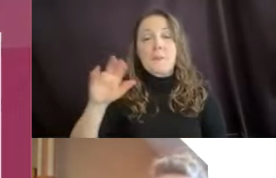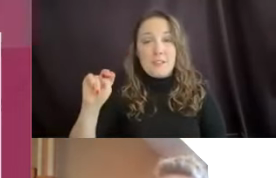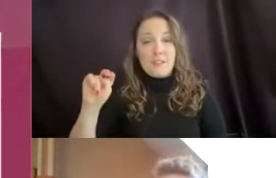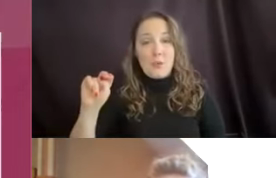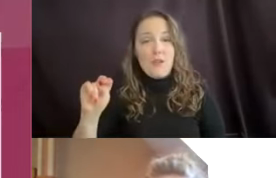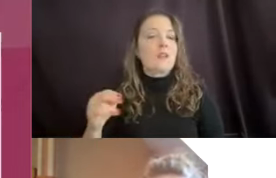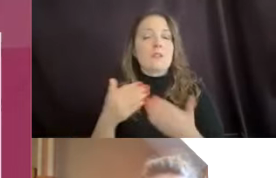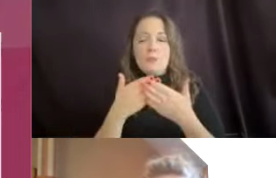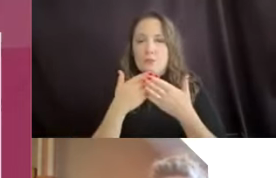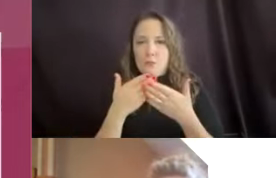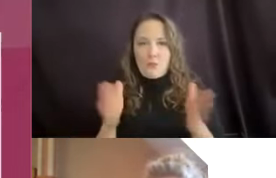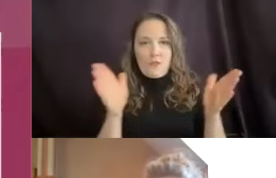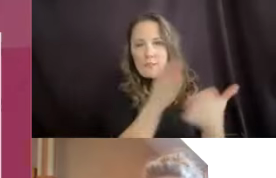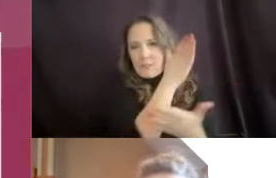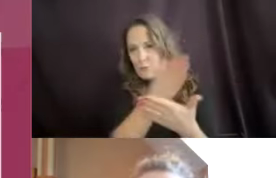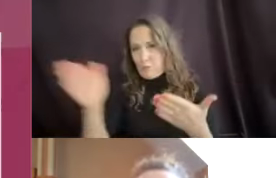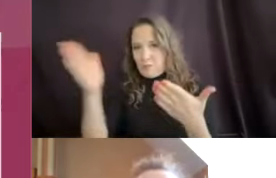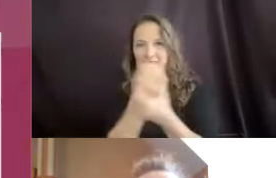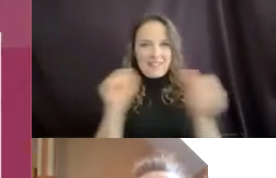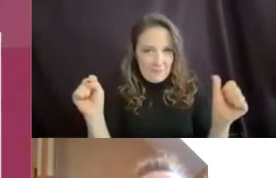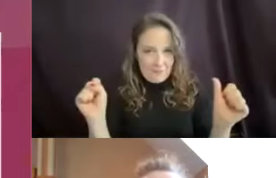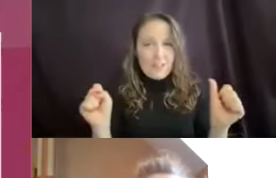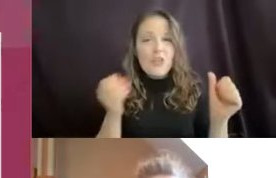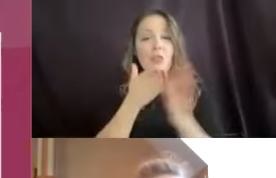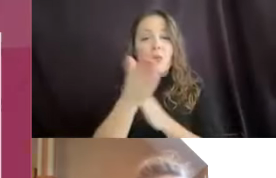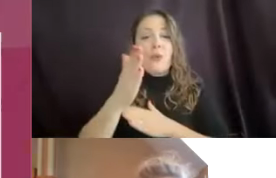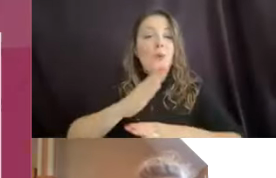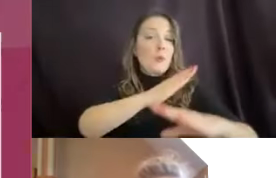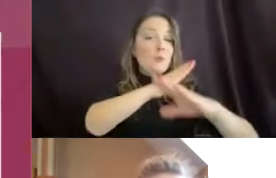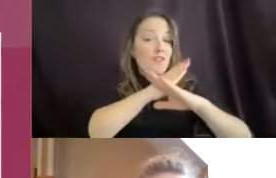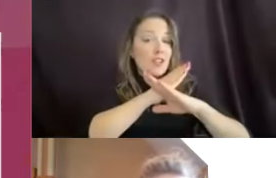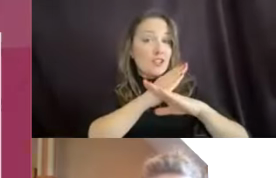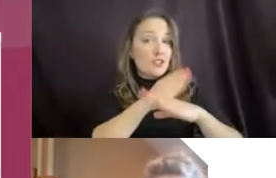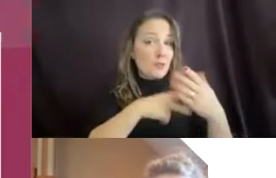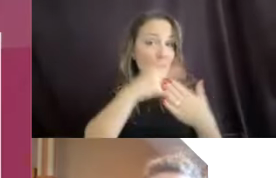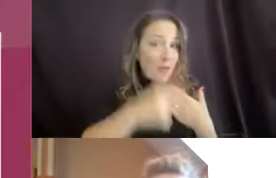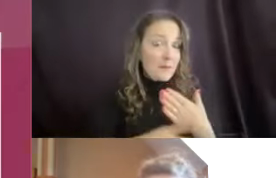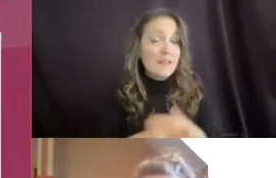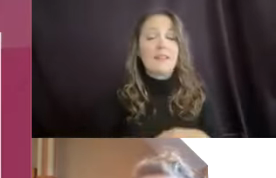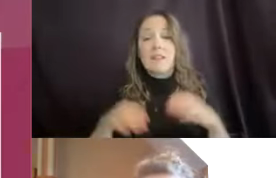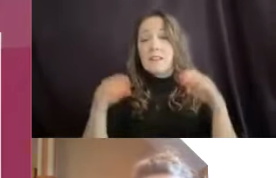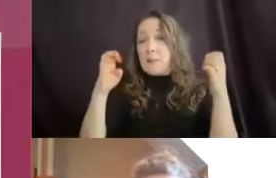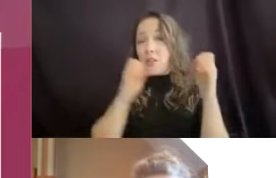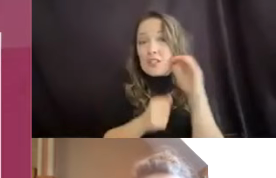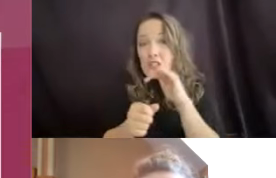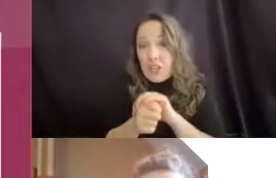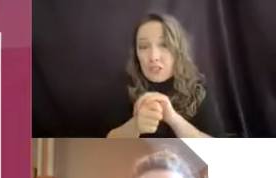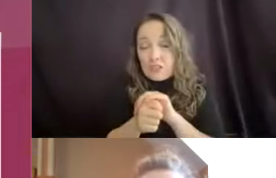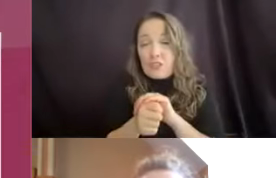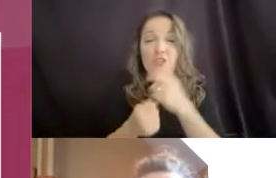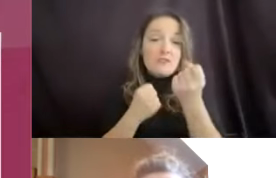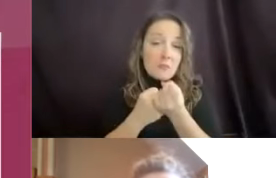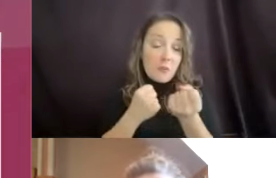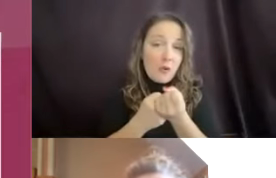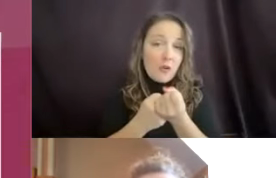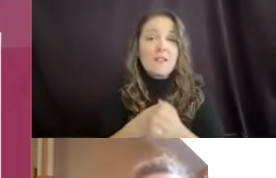through prevention programming, like these webinars, emergency shelter and support and advocacy services